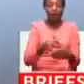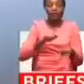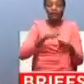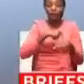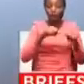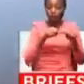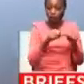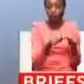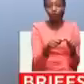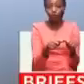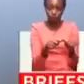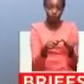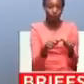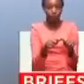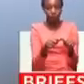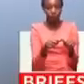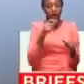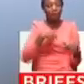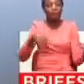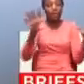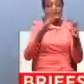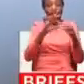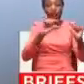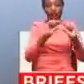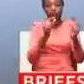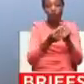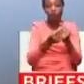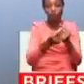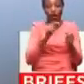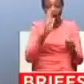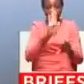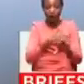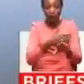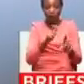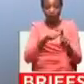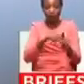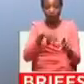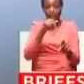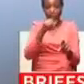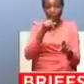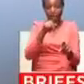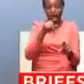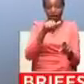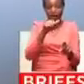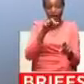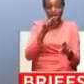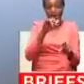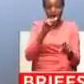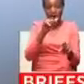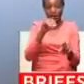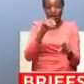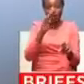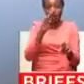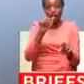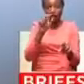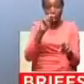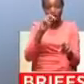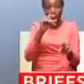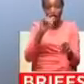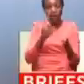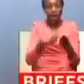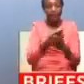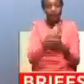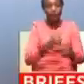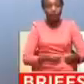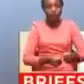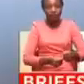course, I joined a group called K South. K South stood for Kariobangi South, and we built our buzz just through word of